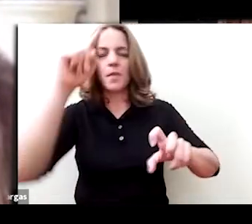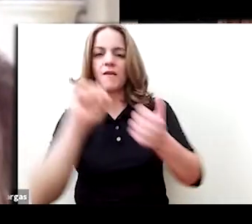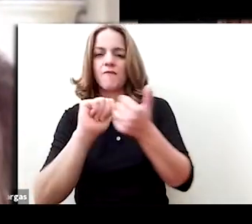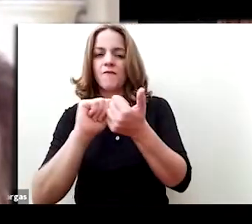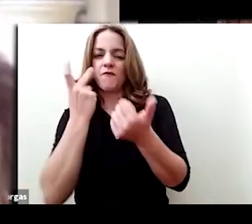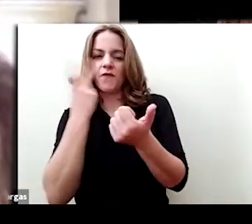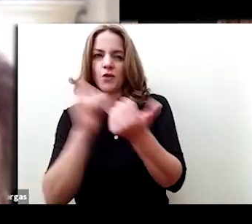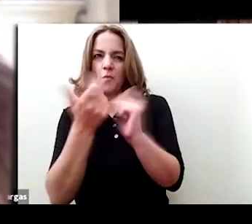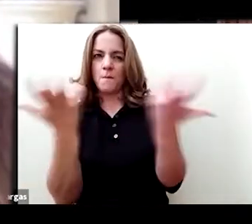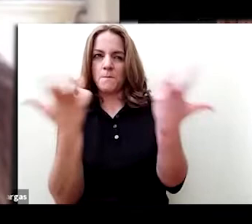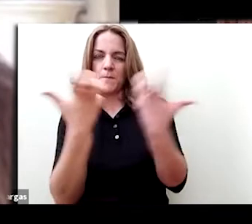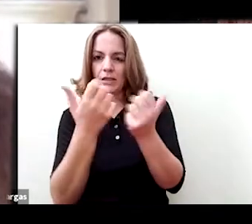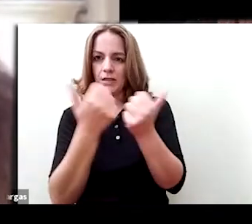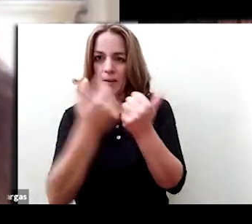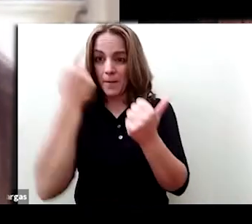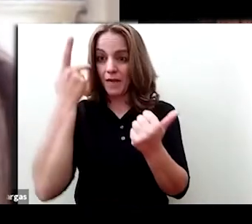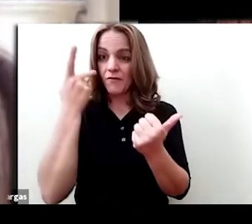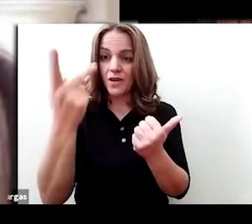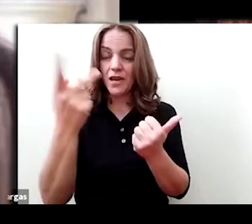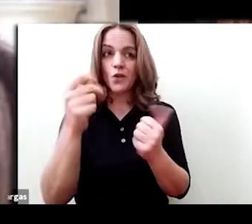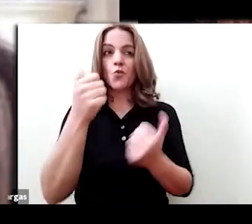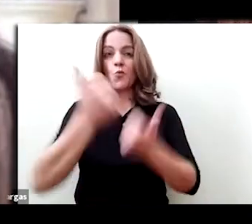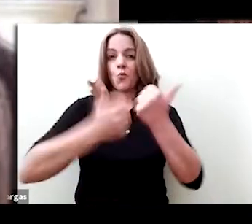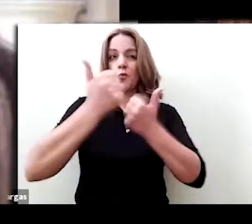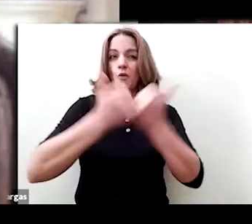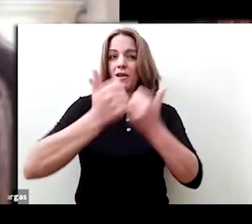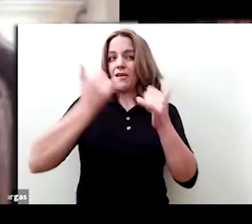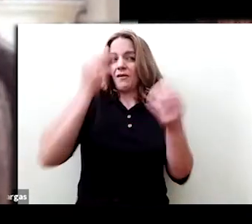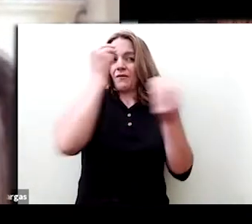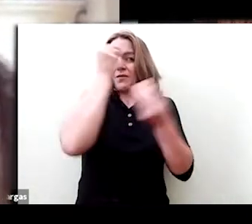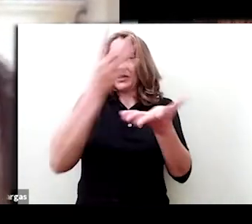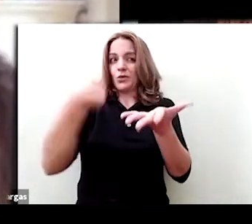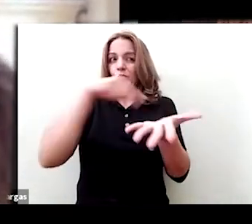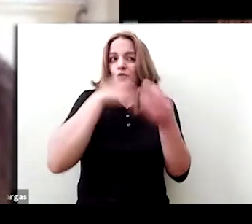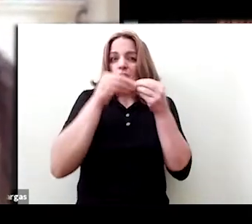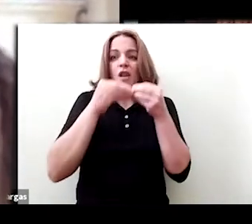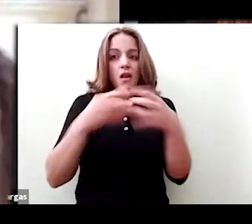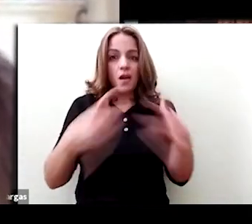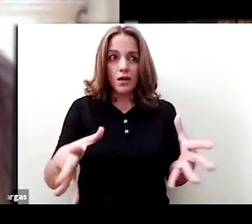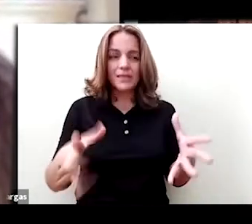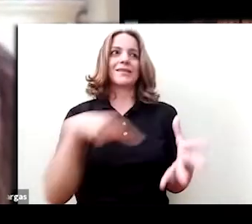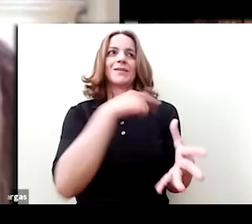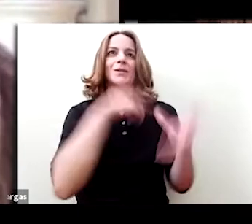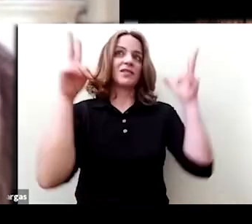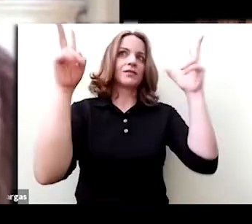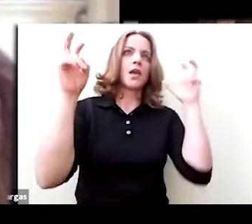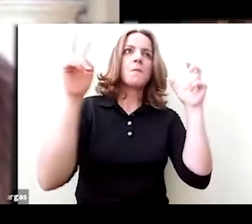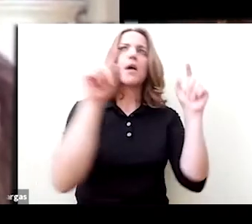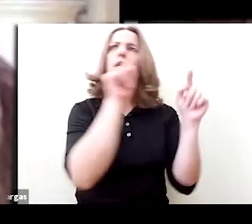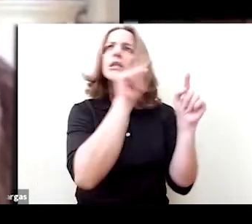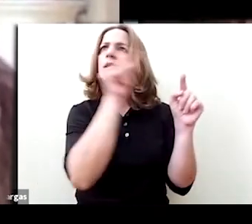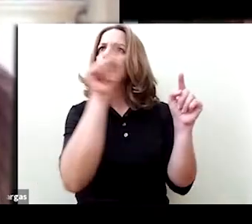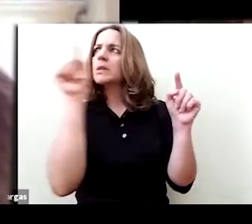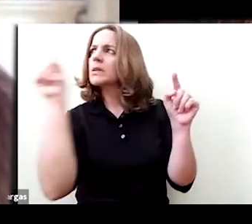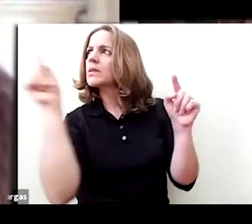missing to properly search for them by title. So going through those 5 years of channel guides, I was able to figure out